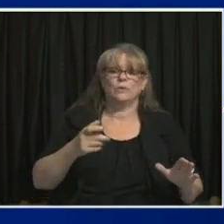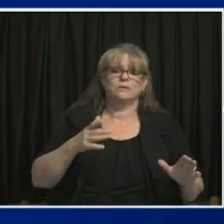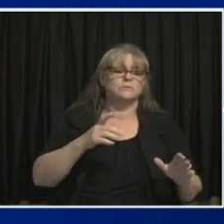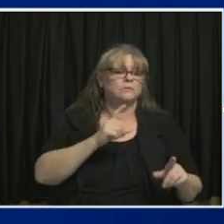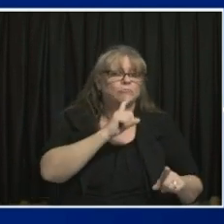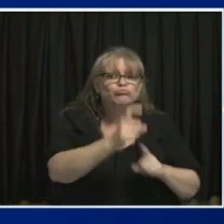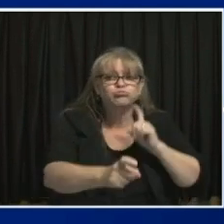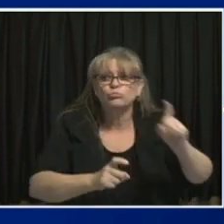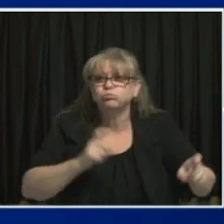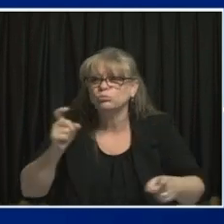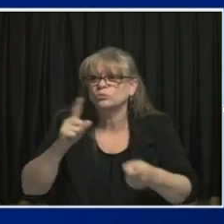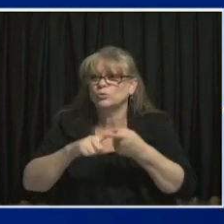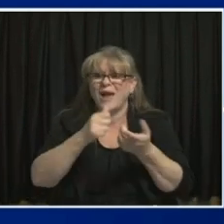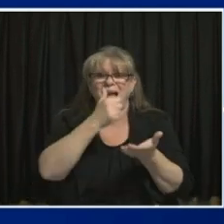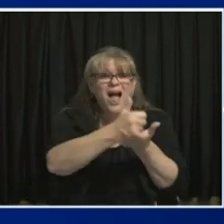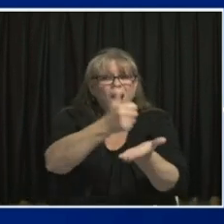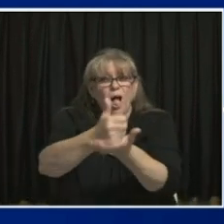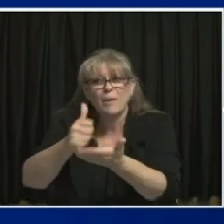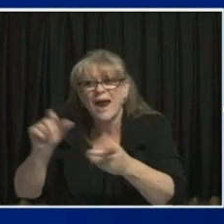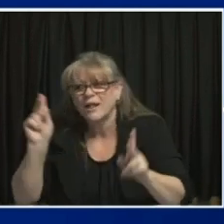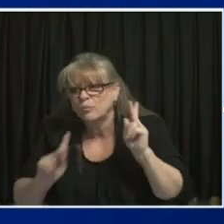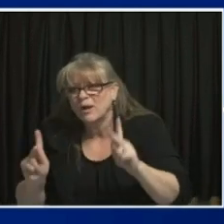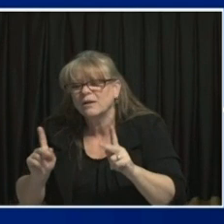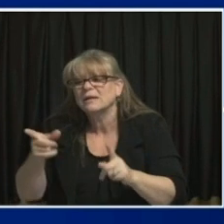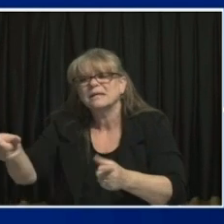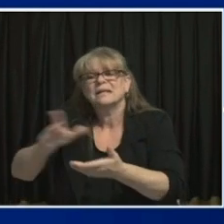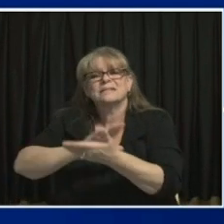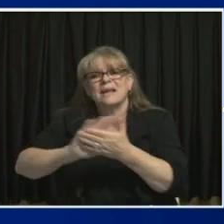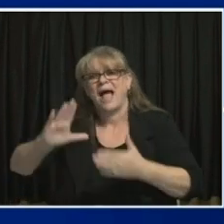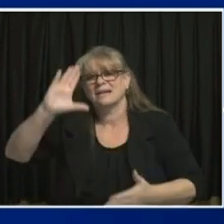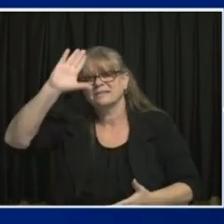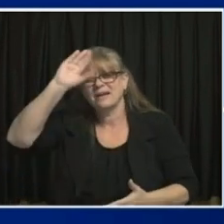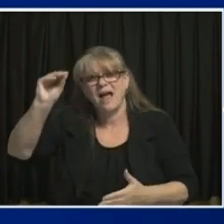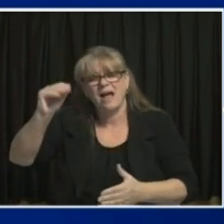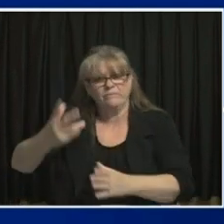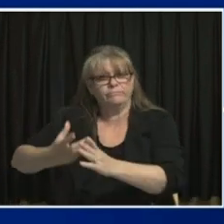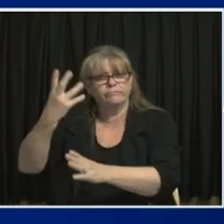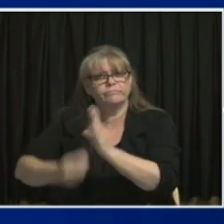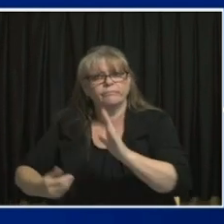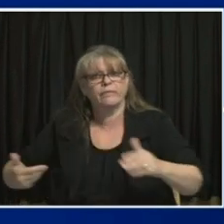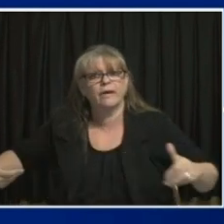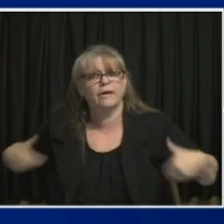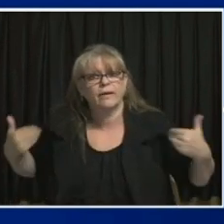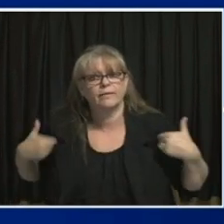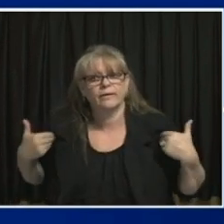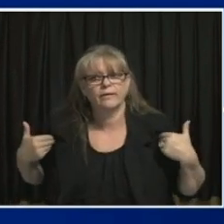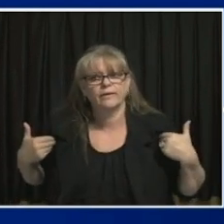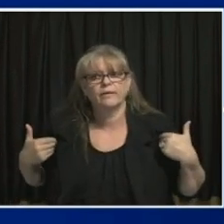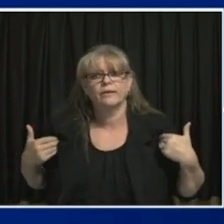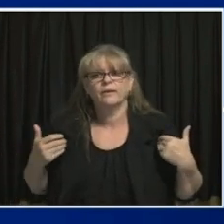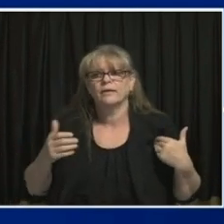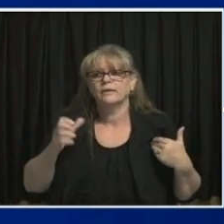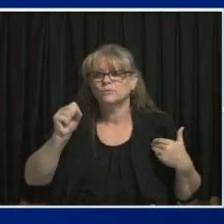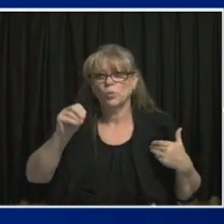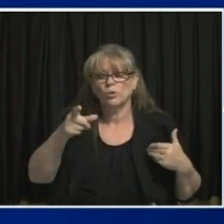was a kind, giving person, and he was taken from us way too young. He had so much left to give to this world, end